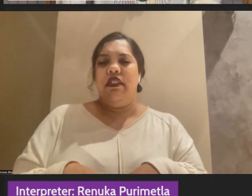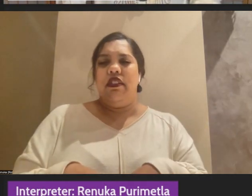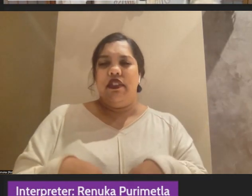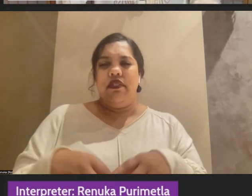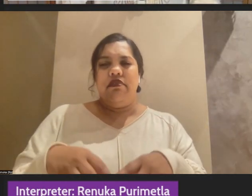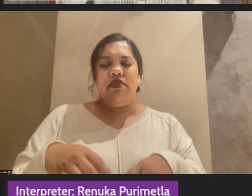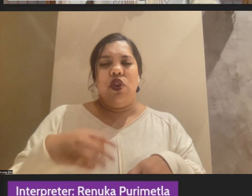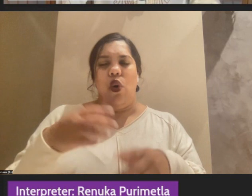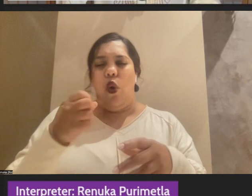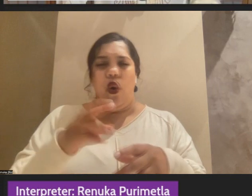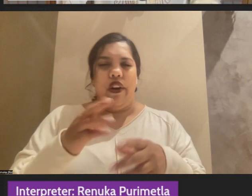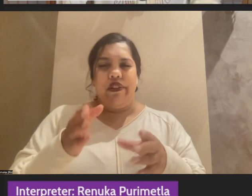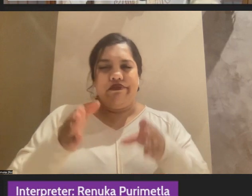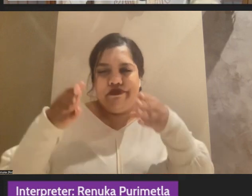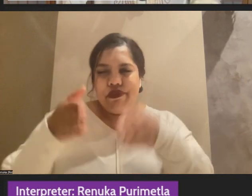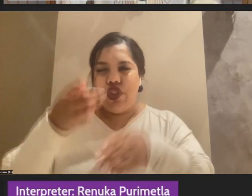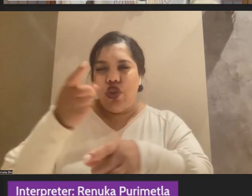different.